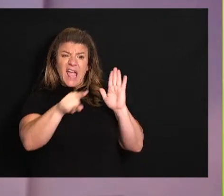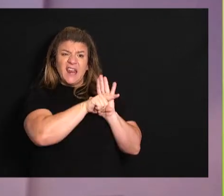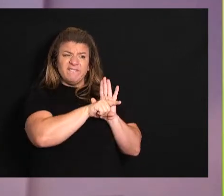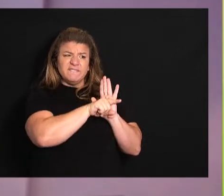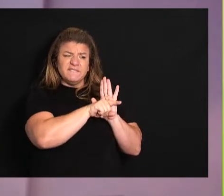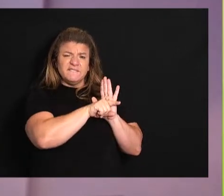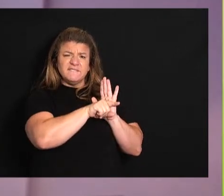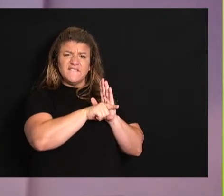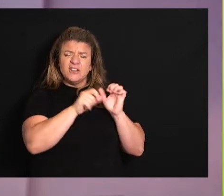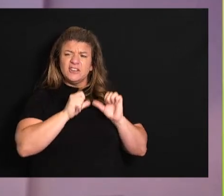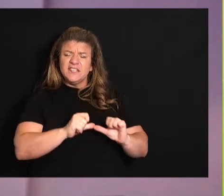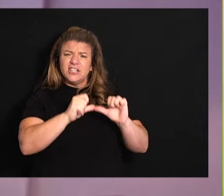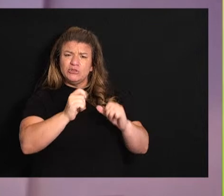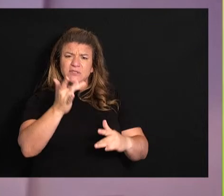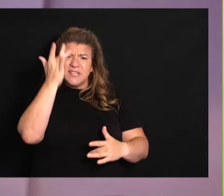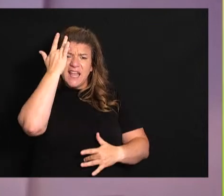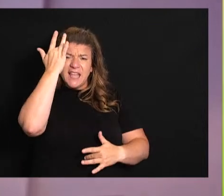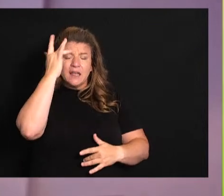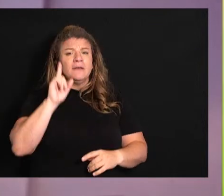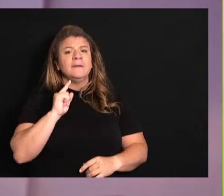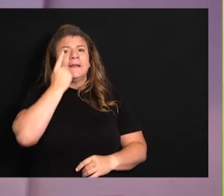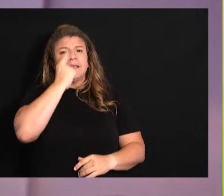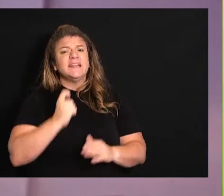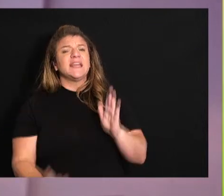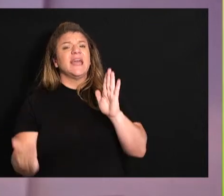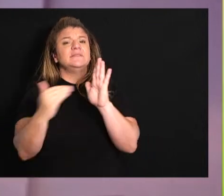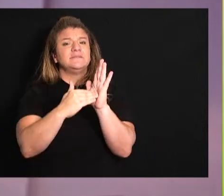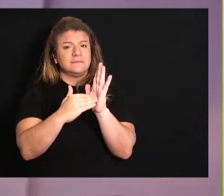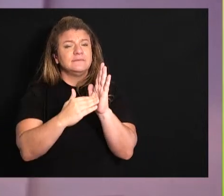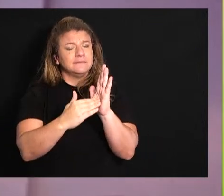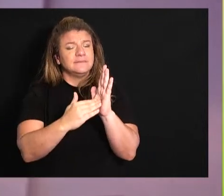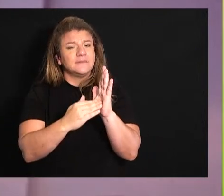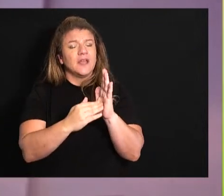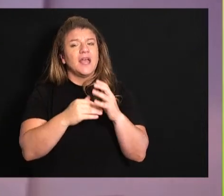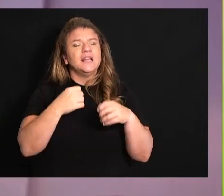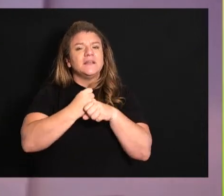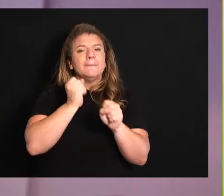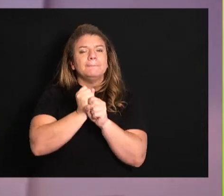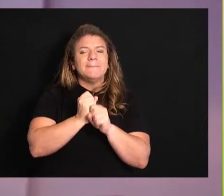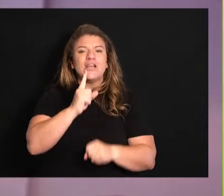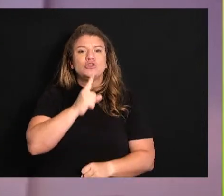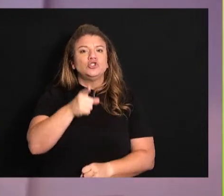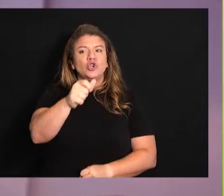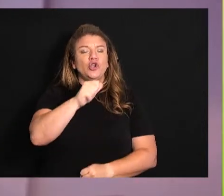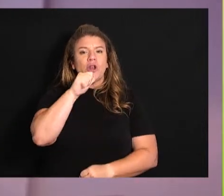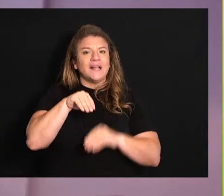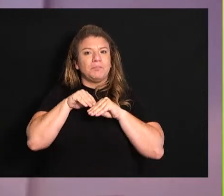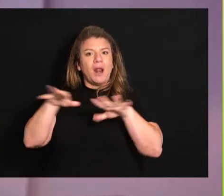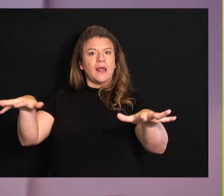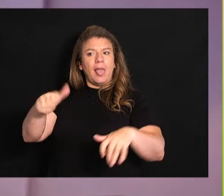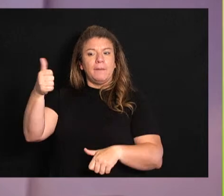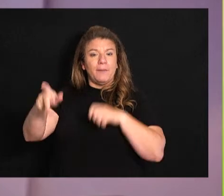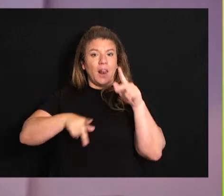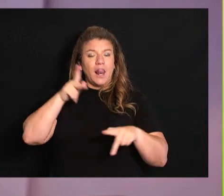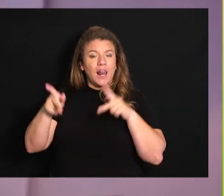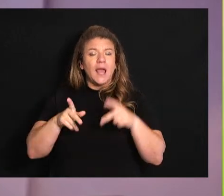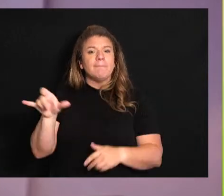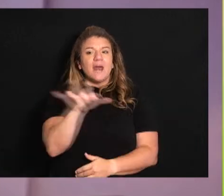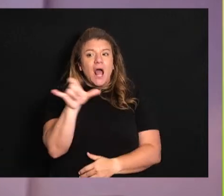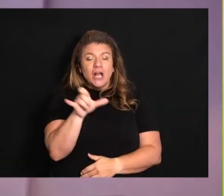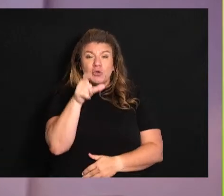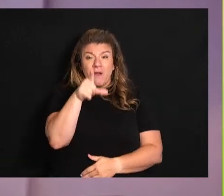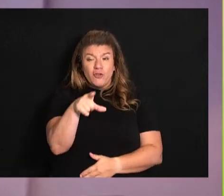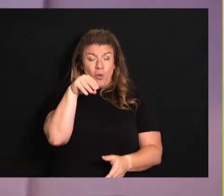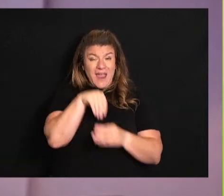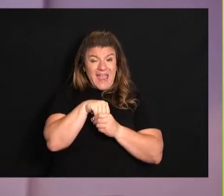to test yourself, not only so that you make sure that you aren't infectious to spread it to others, but also if you're in